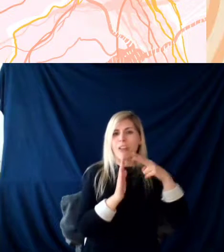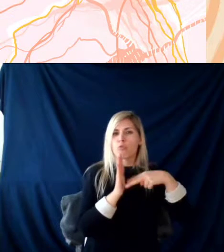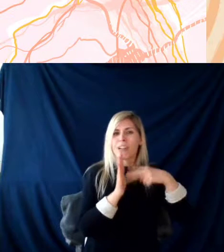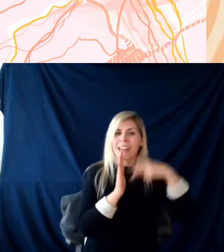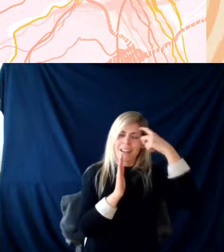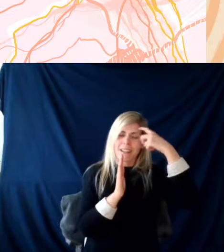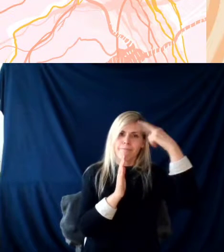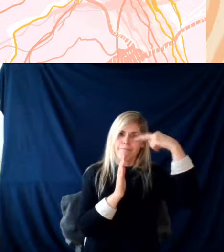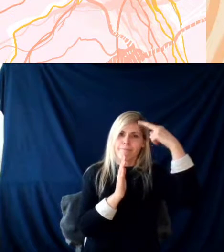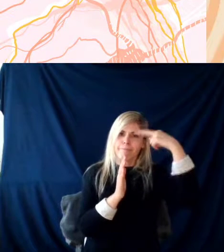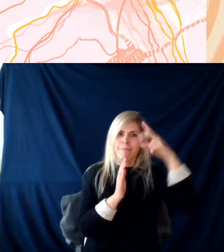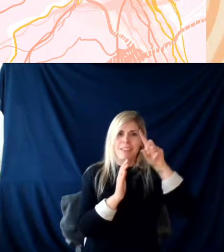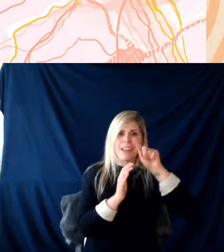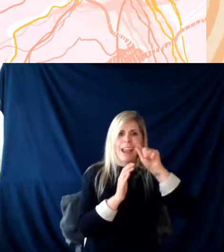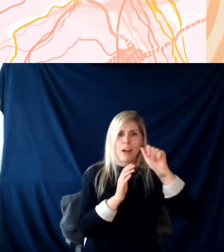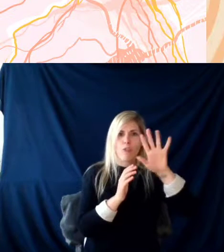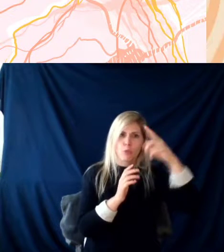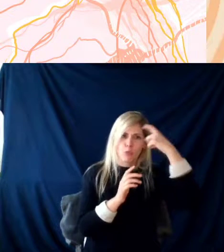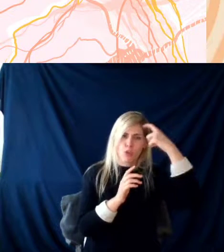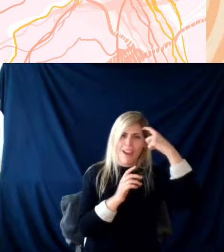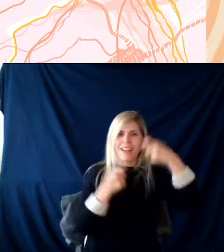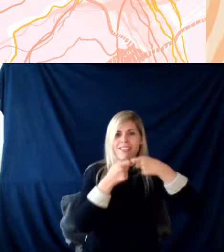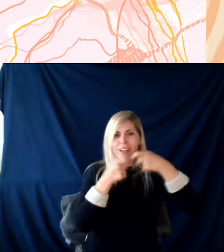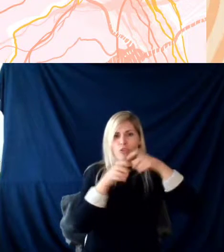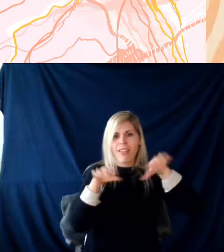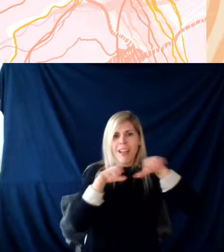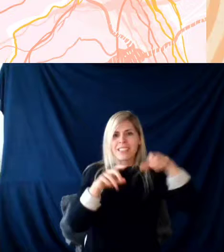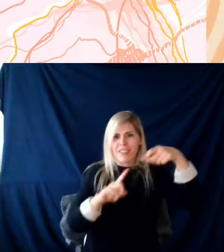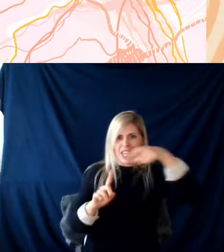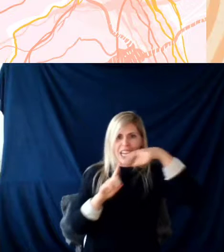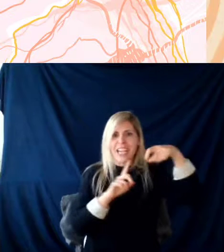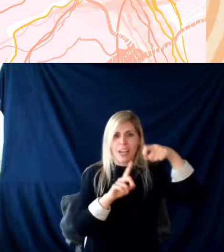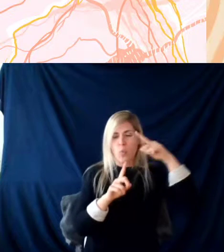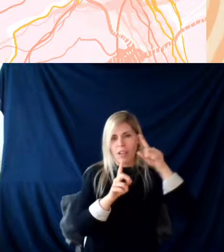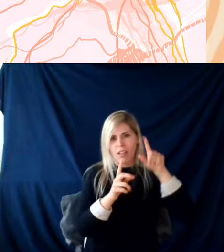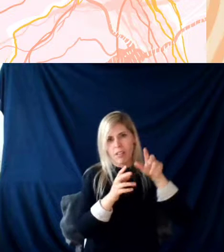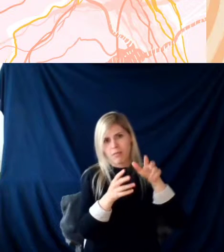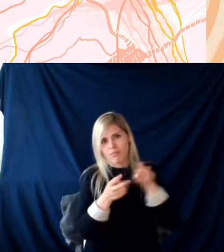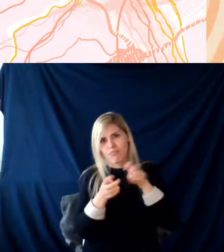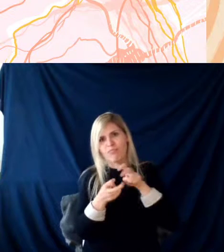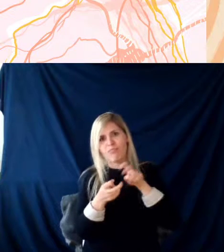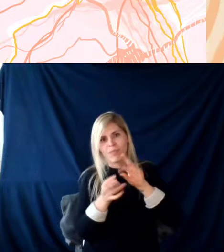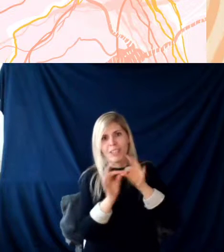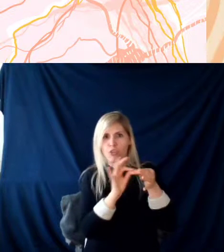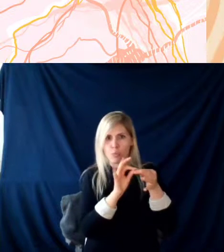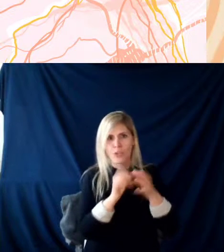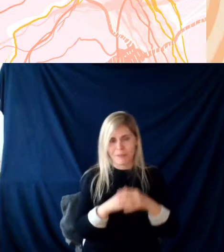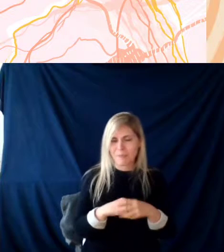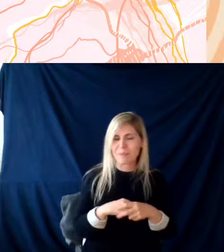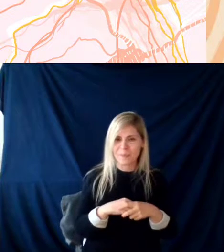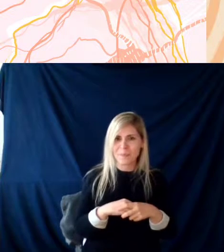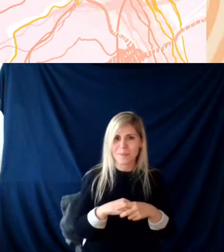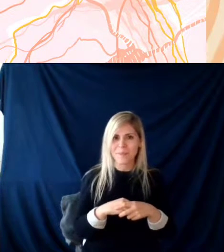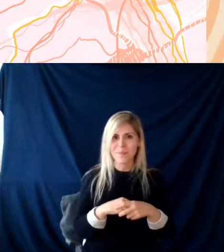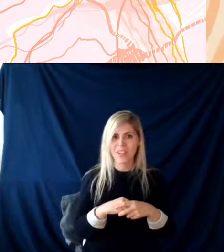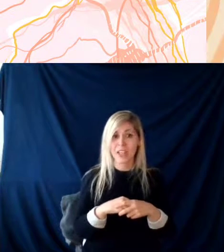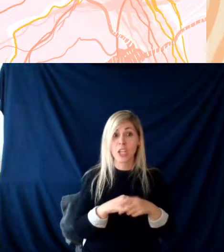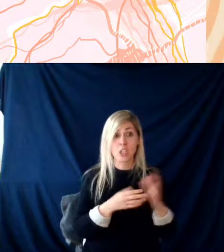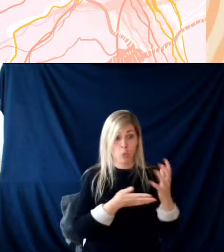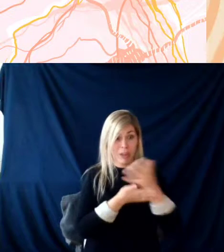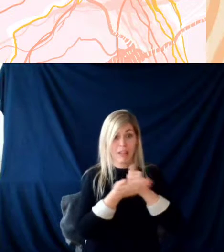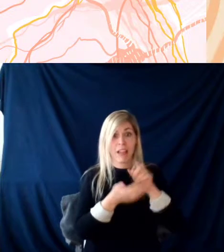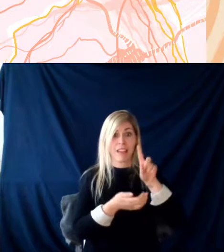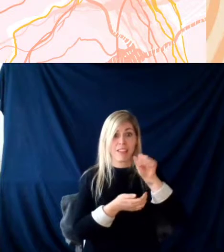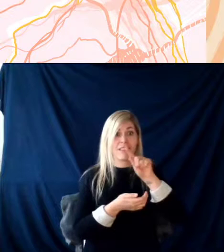brain, electrical activity and data from that. And based on, the data that we read